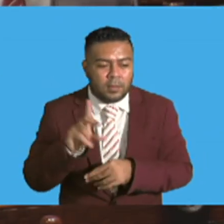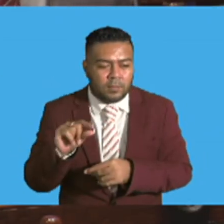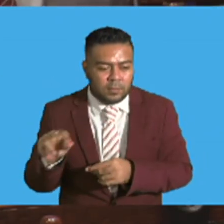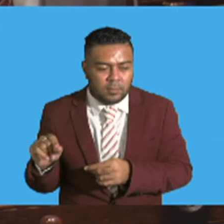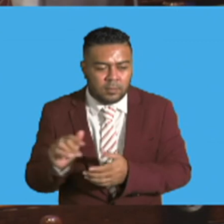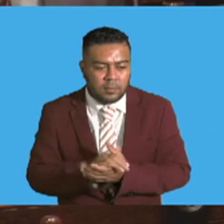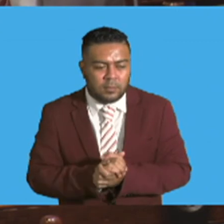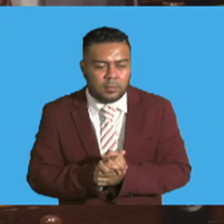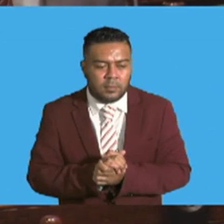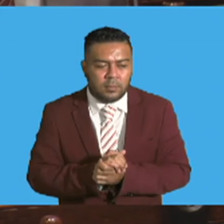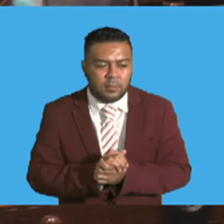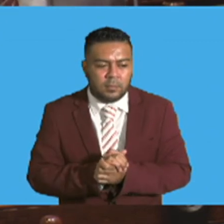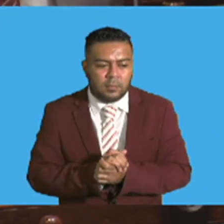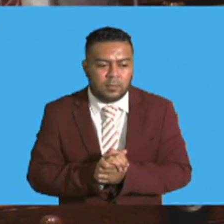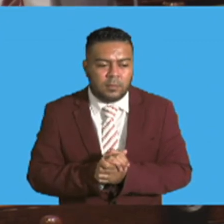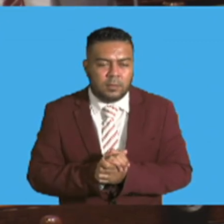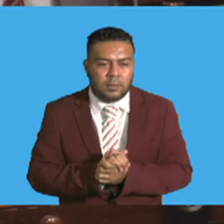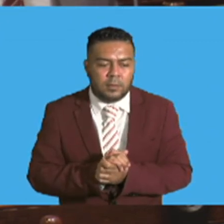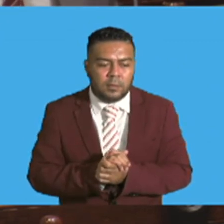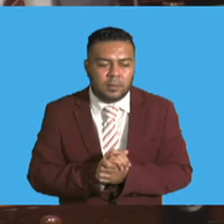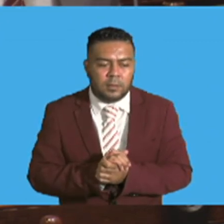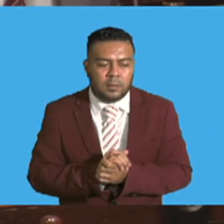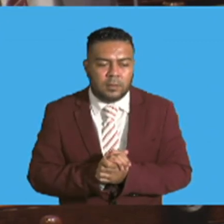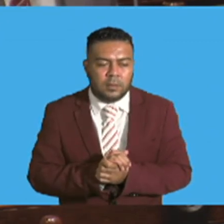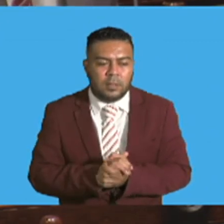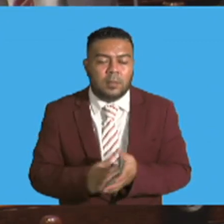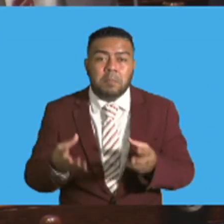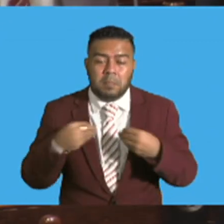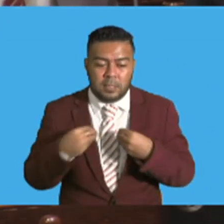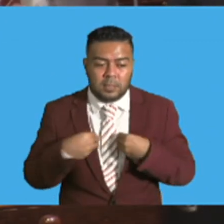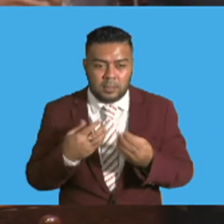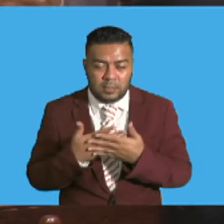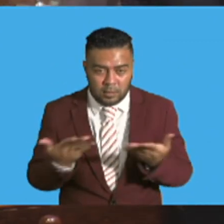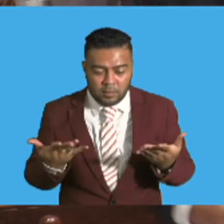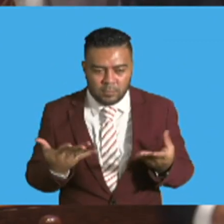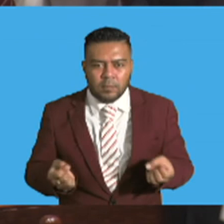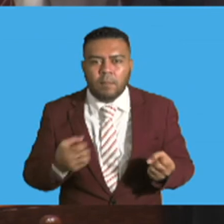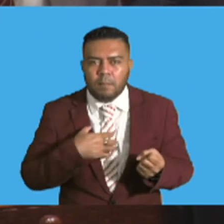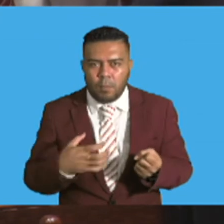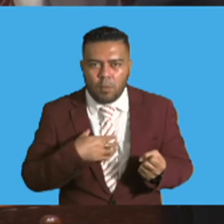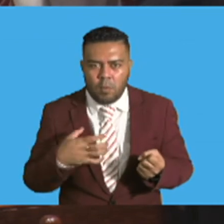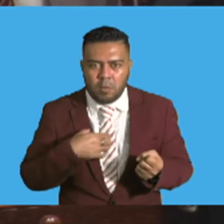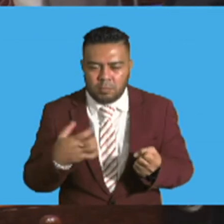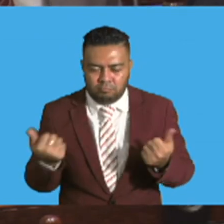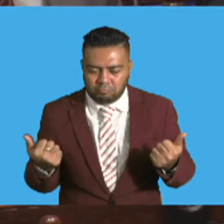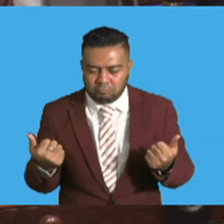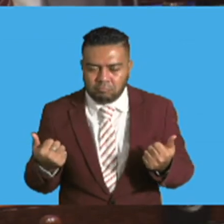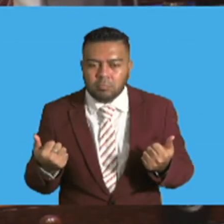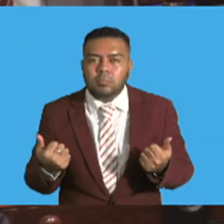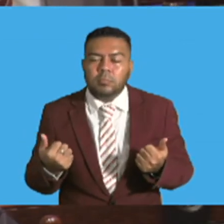needs to be built in within FRCS. Businesses nowadays are getting a lot more sophisticated. The